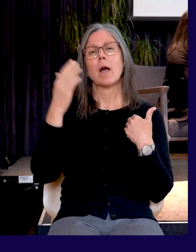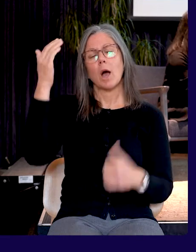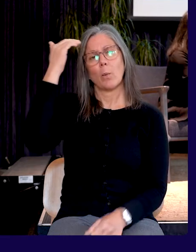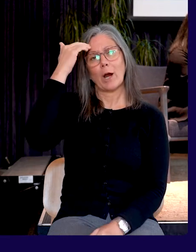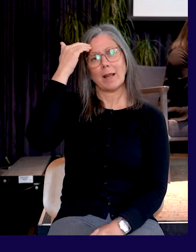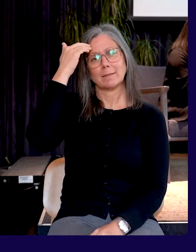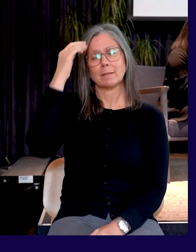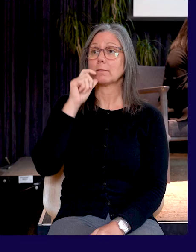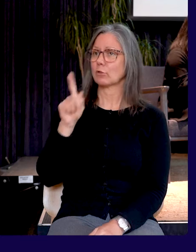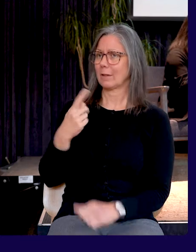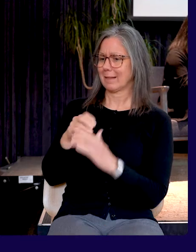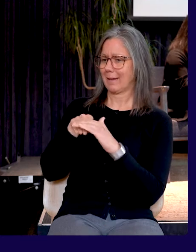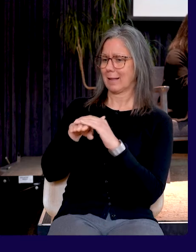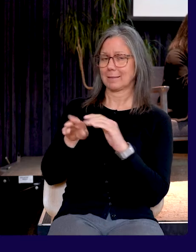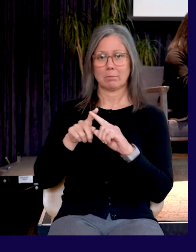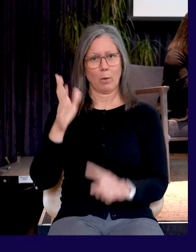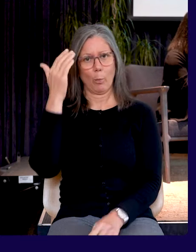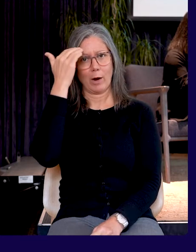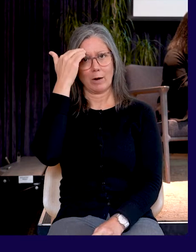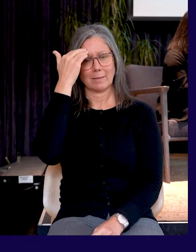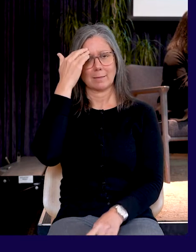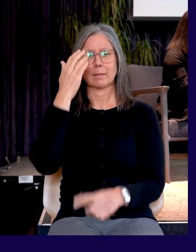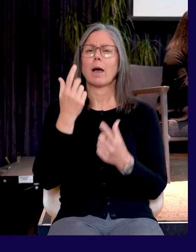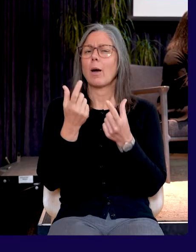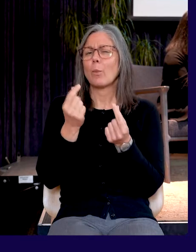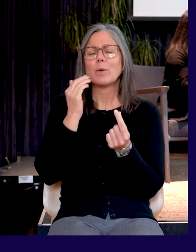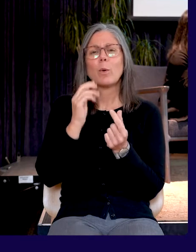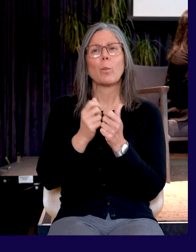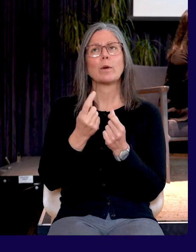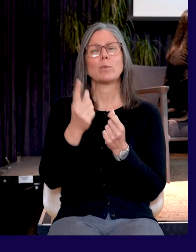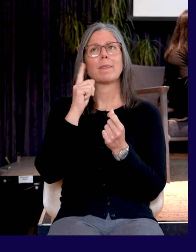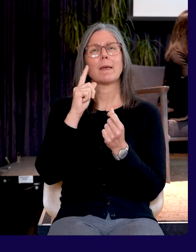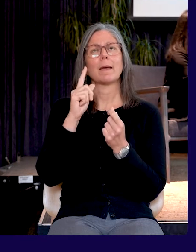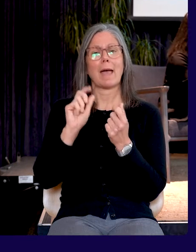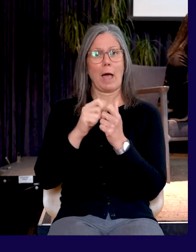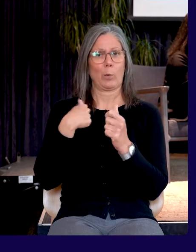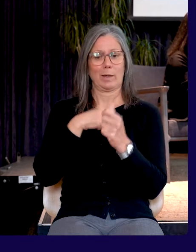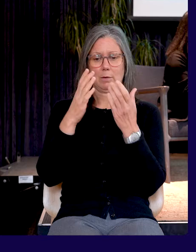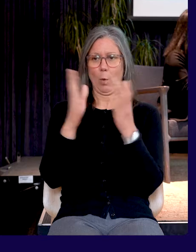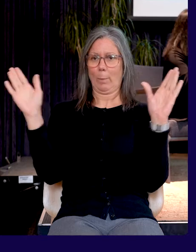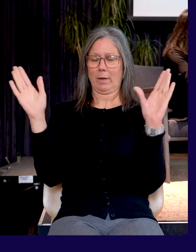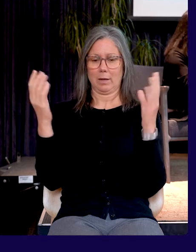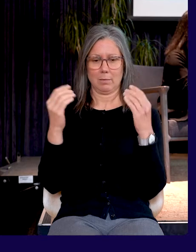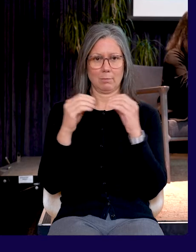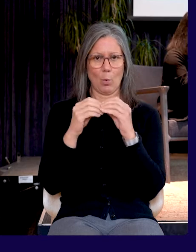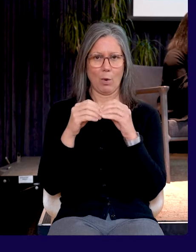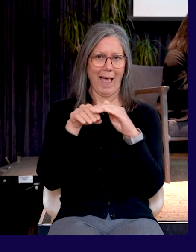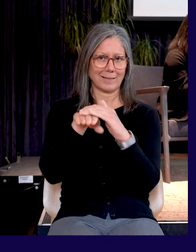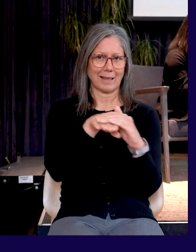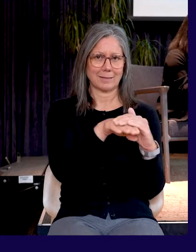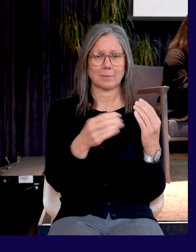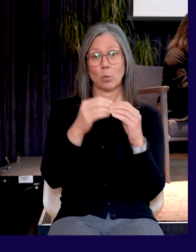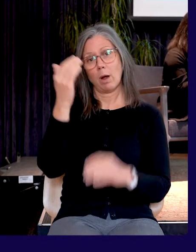just access, it's awareness. And I'd love to hear how you think we should be opening up, how we can be opening up that access and